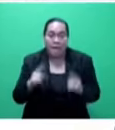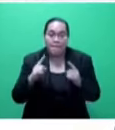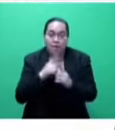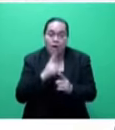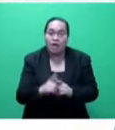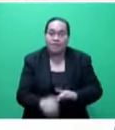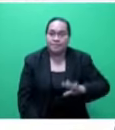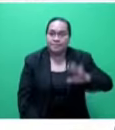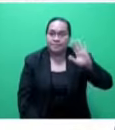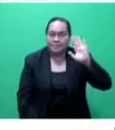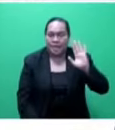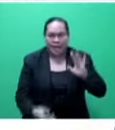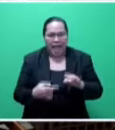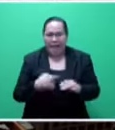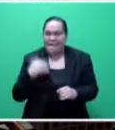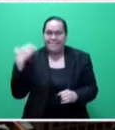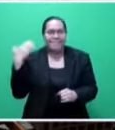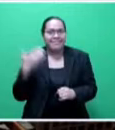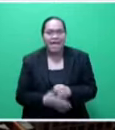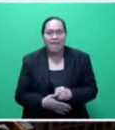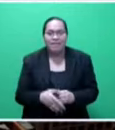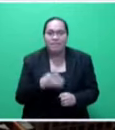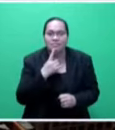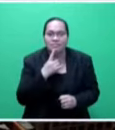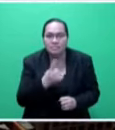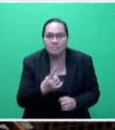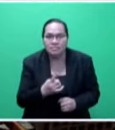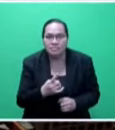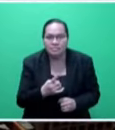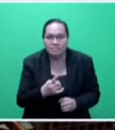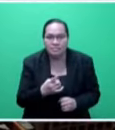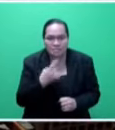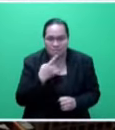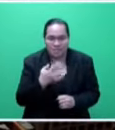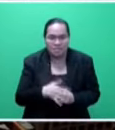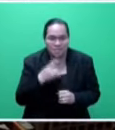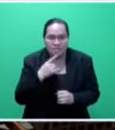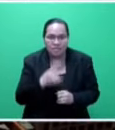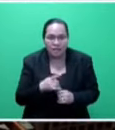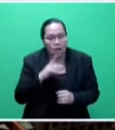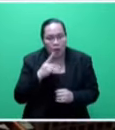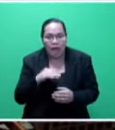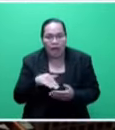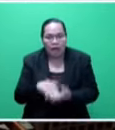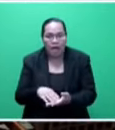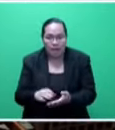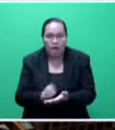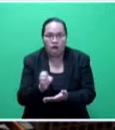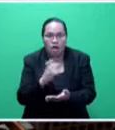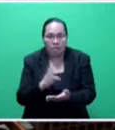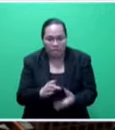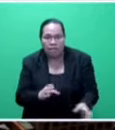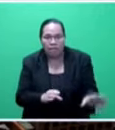Mr. Speaker, no place I said that anything about stimulating the economy. All I